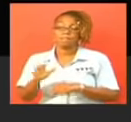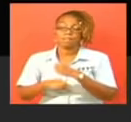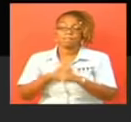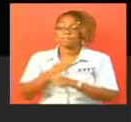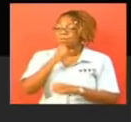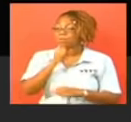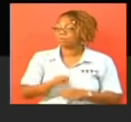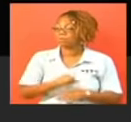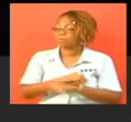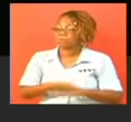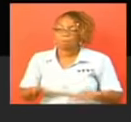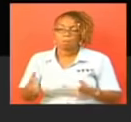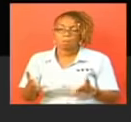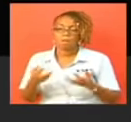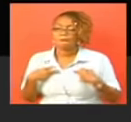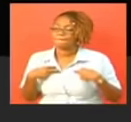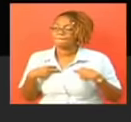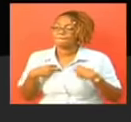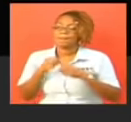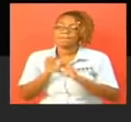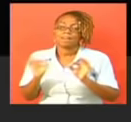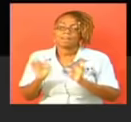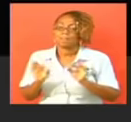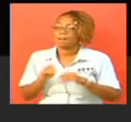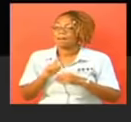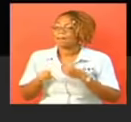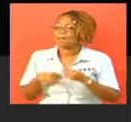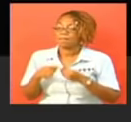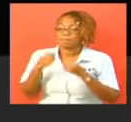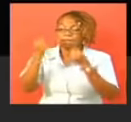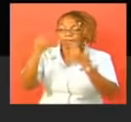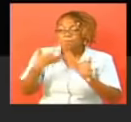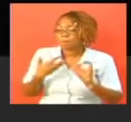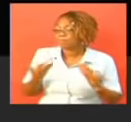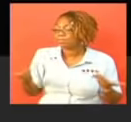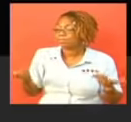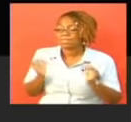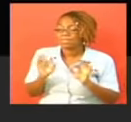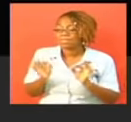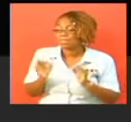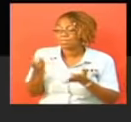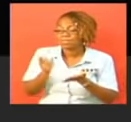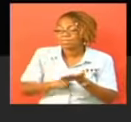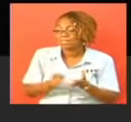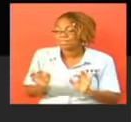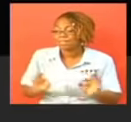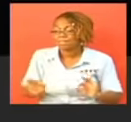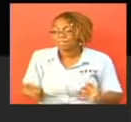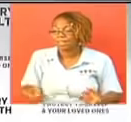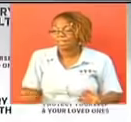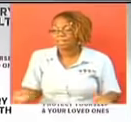systems. Just wanted to know how would the ministry get into contact with them for them to come in and get their vaccines. That's all.